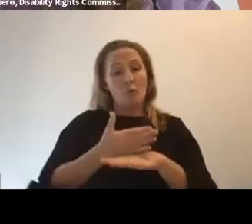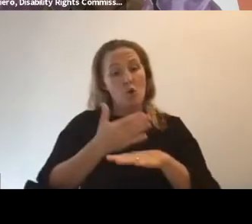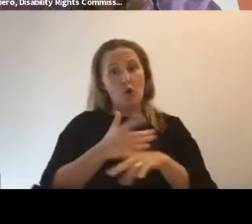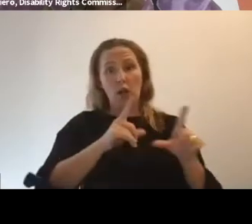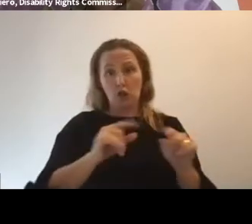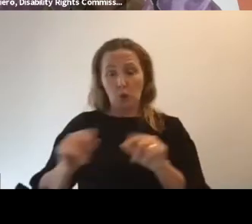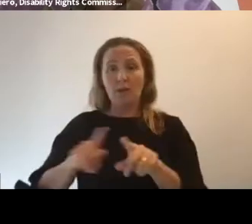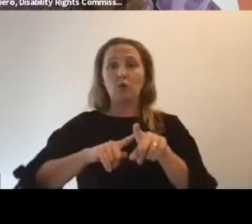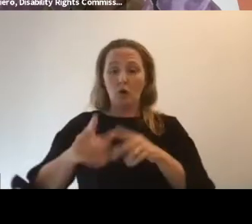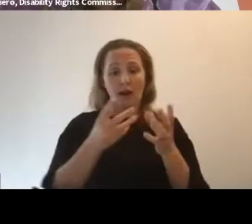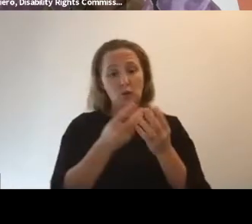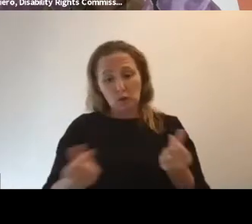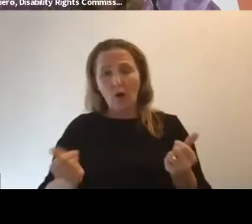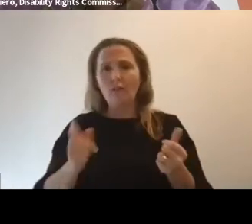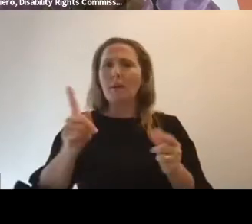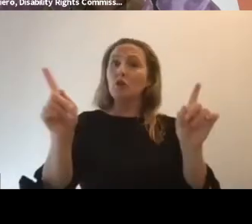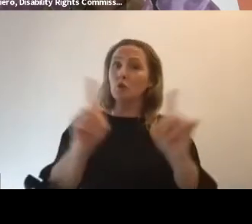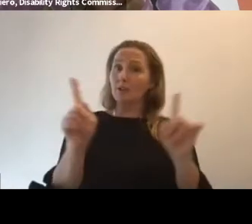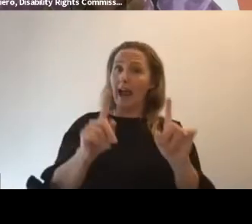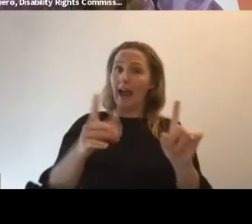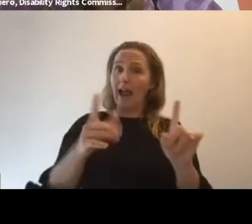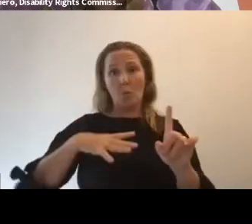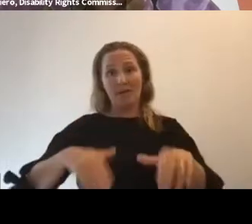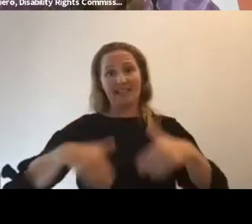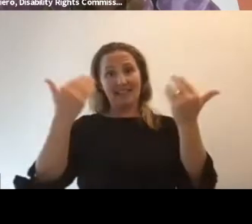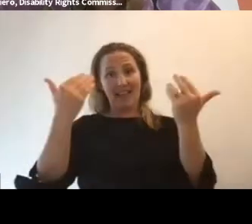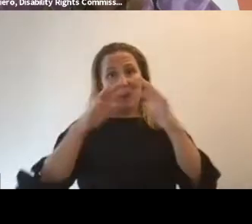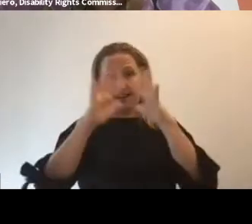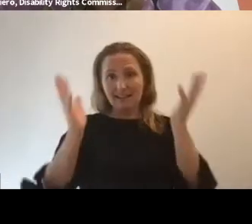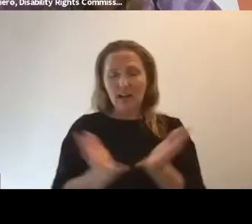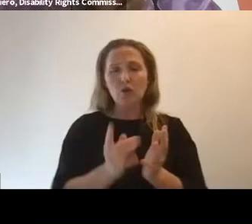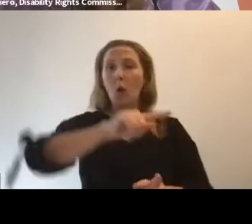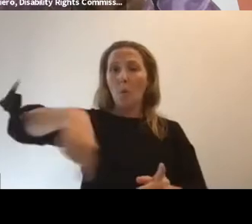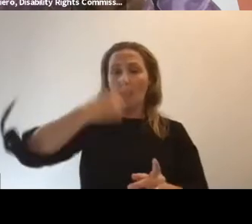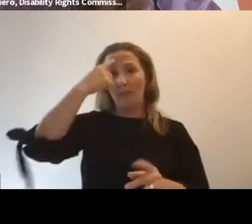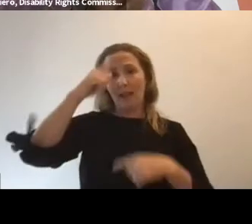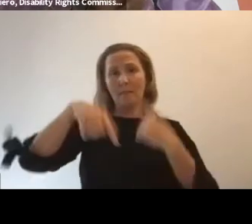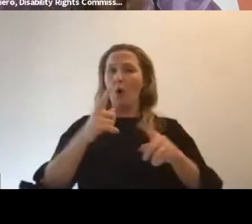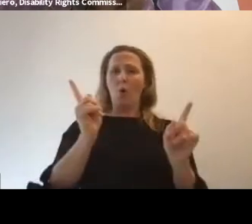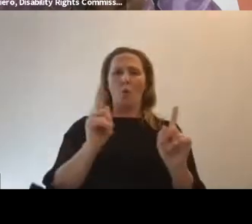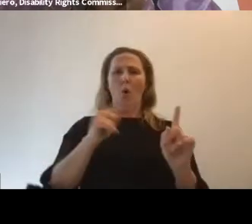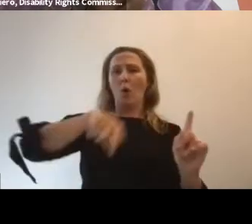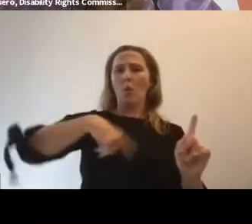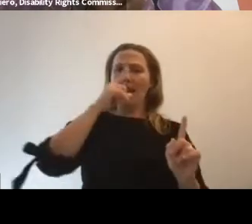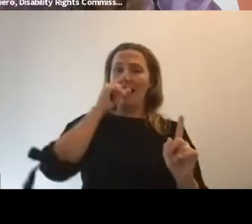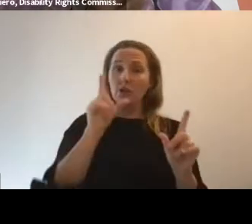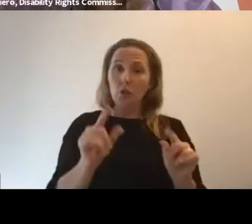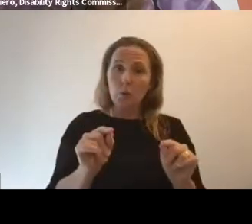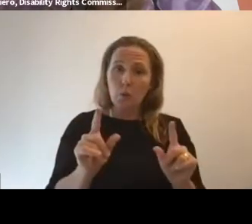to really think about what can we all collectively do, particularly with